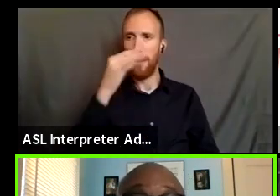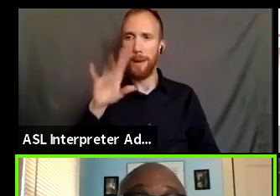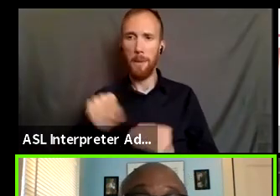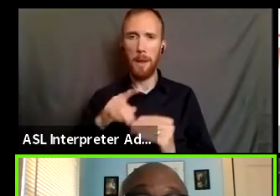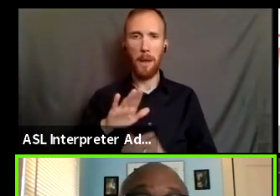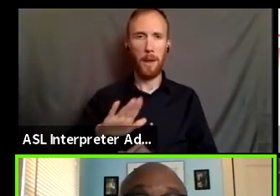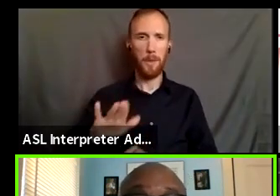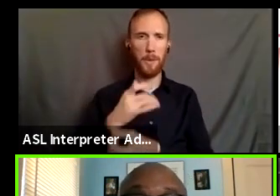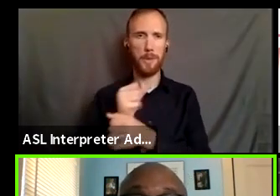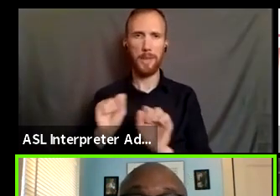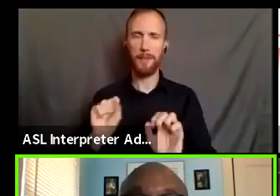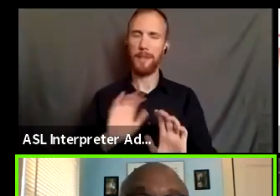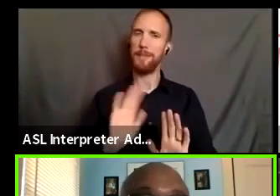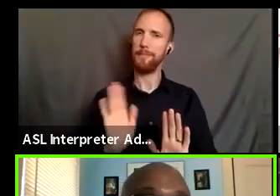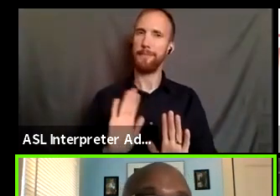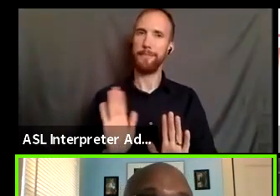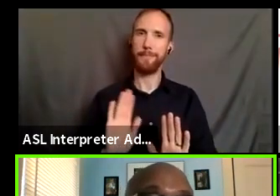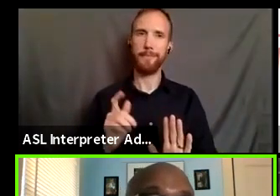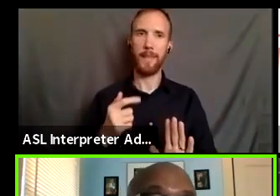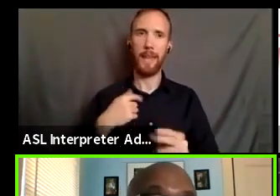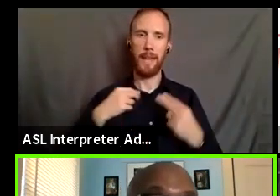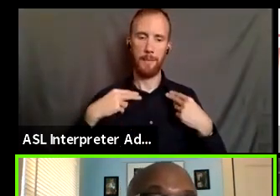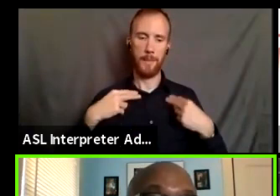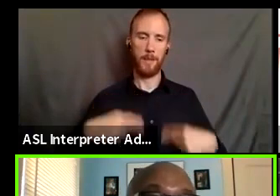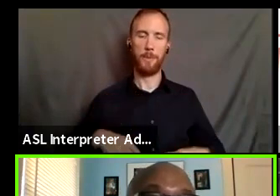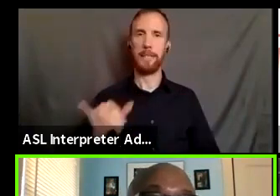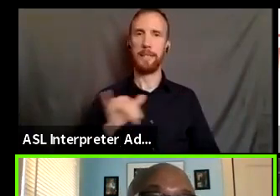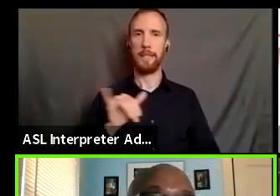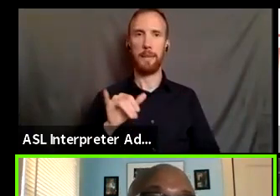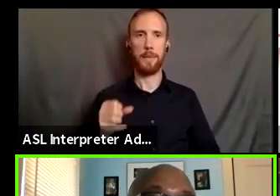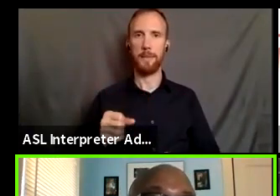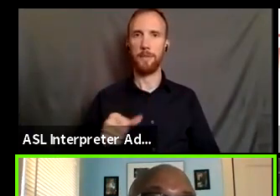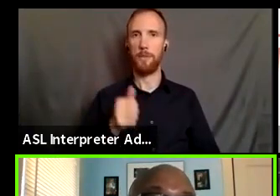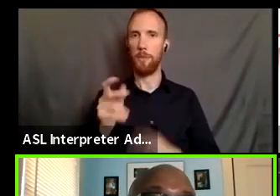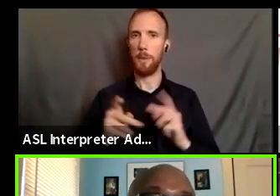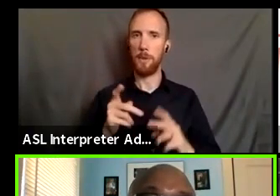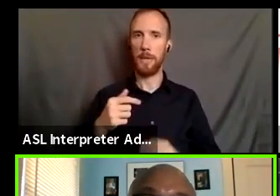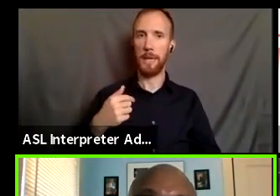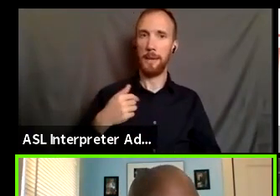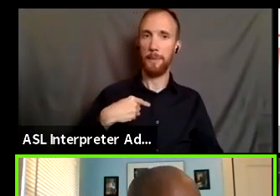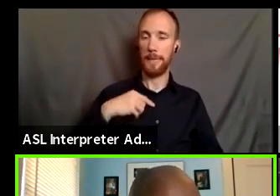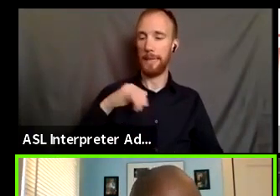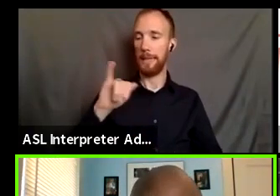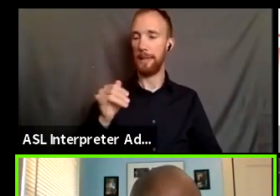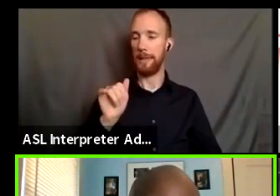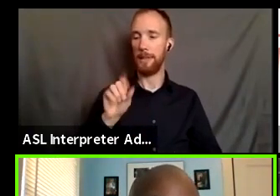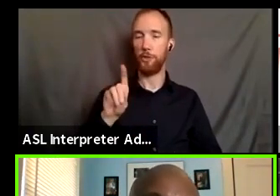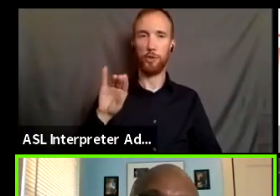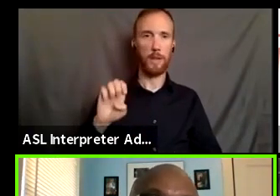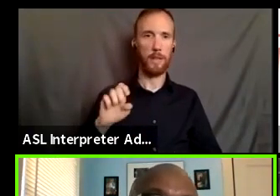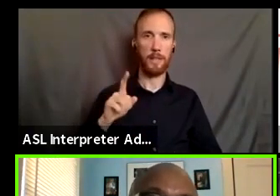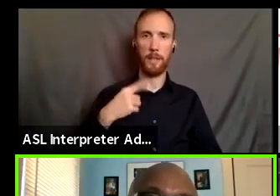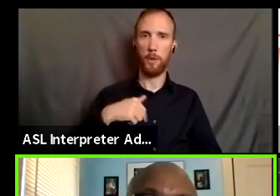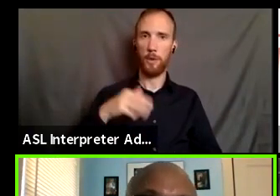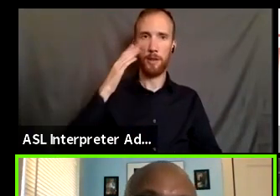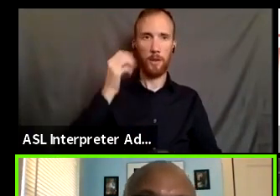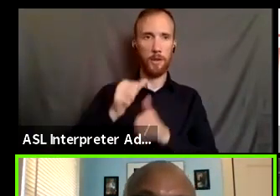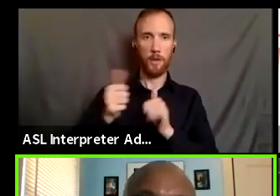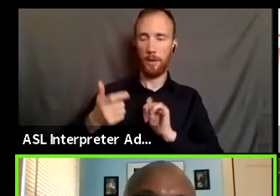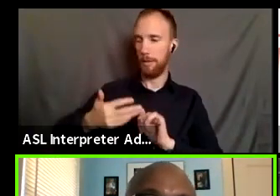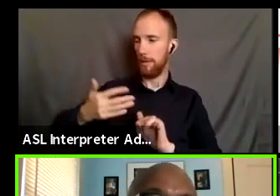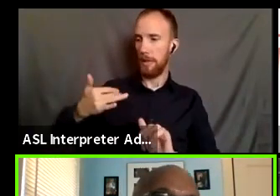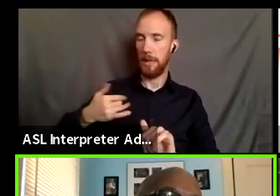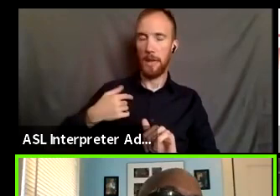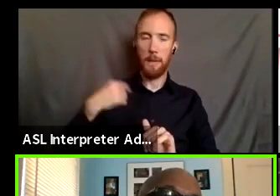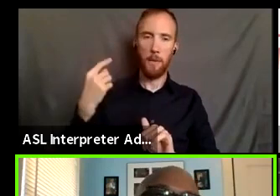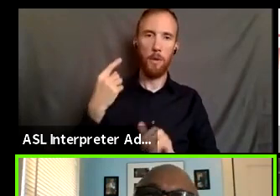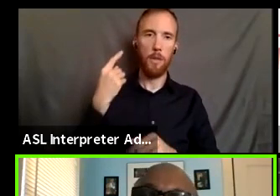just like anybody else yeah i get bent on shaking you know we go way back when it comes to you know always constantly looking at the safety of the